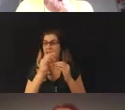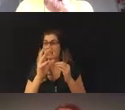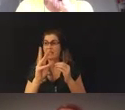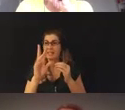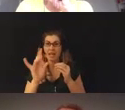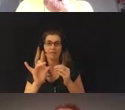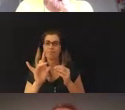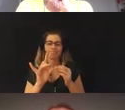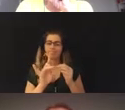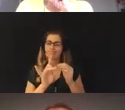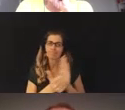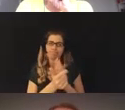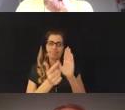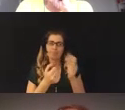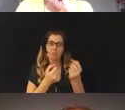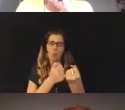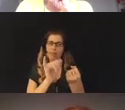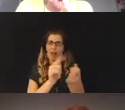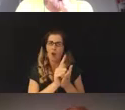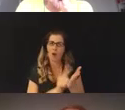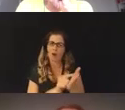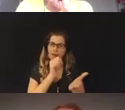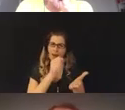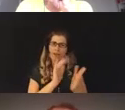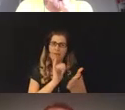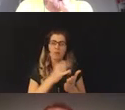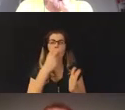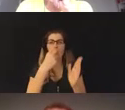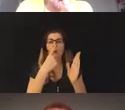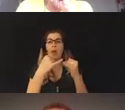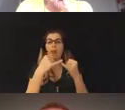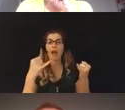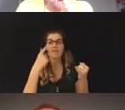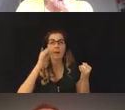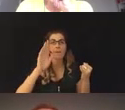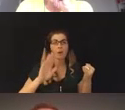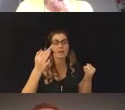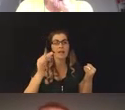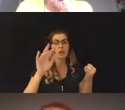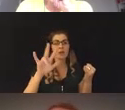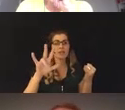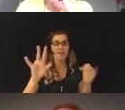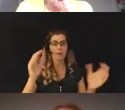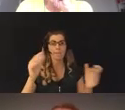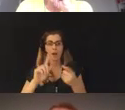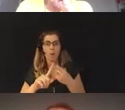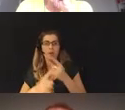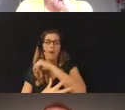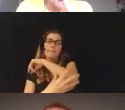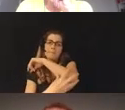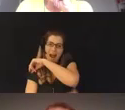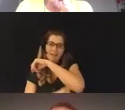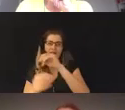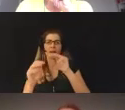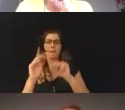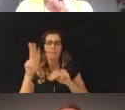them. So we looked at those in our classroom, and we looked at the redlining map of Baltimore from 1937. We pair it with the poverty map of Baltimore from a few